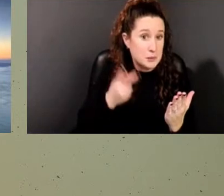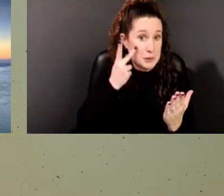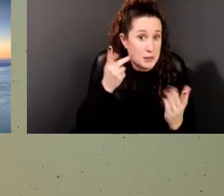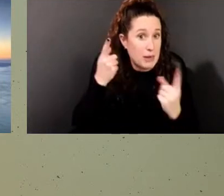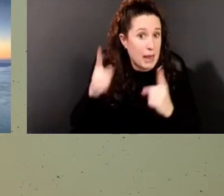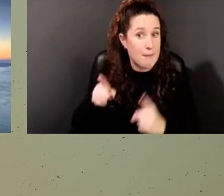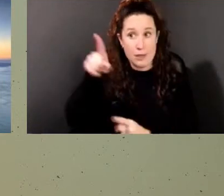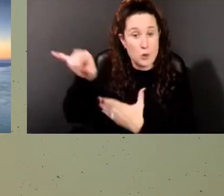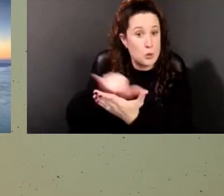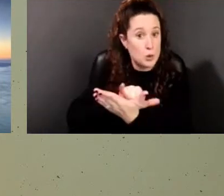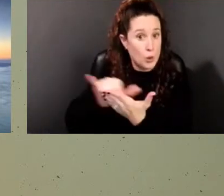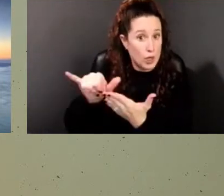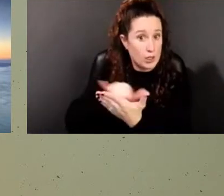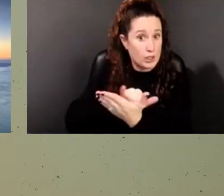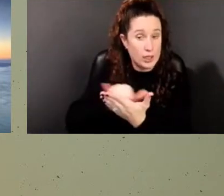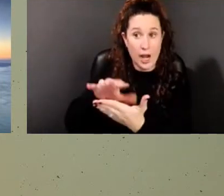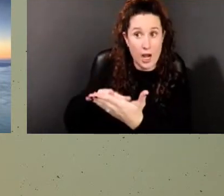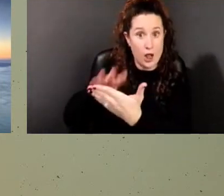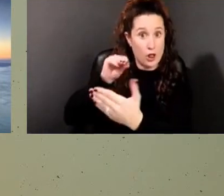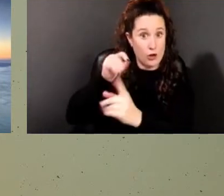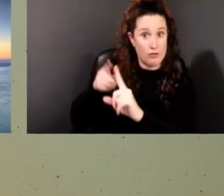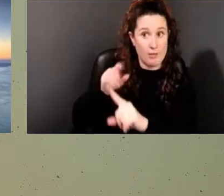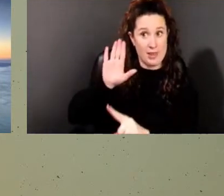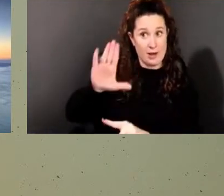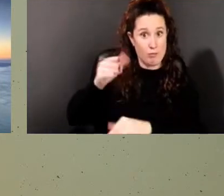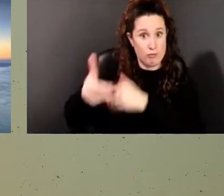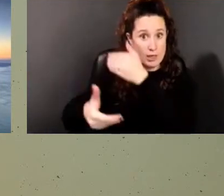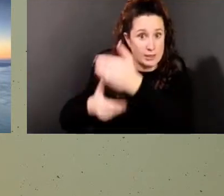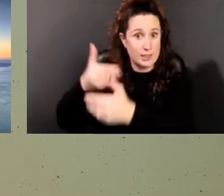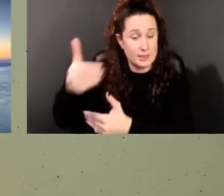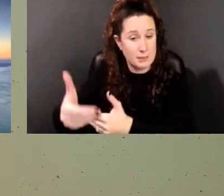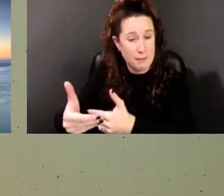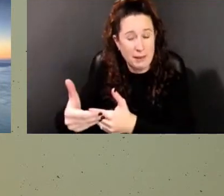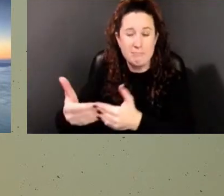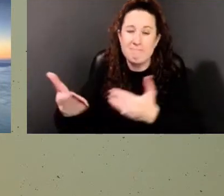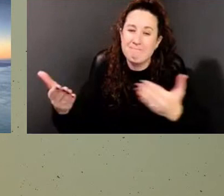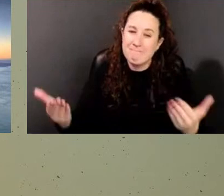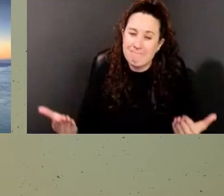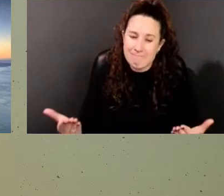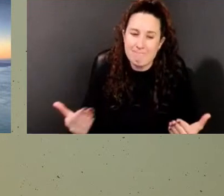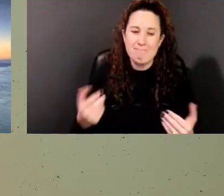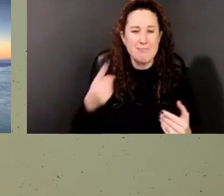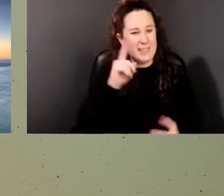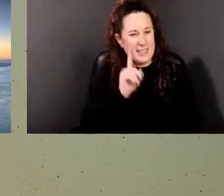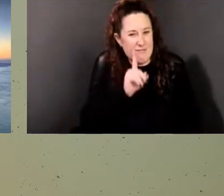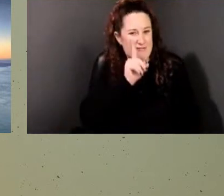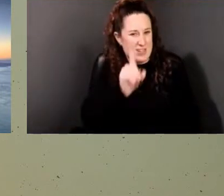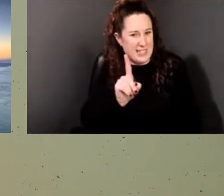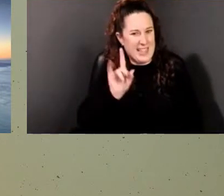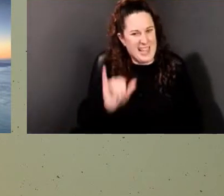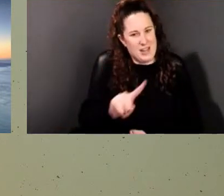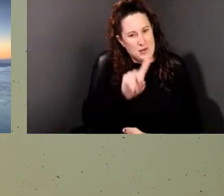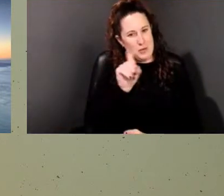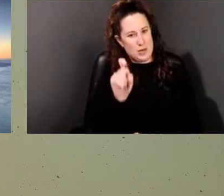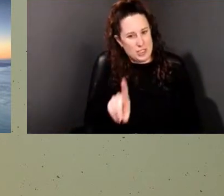York, you know, with what they learned there. But I think that's really a question that we have